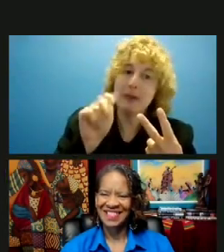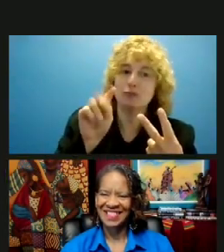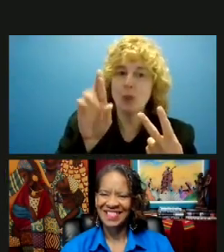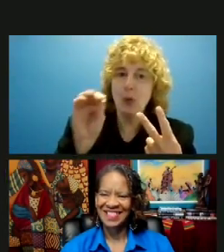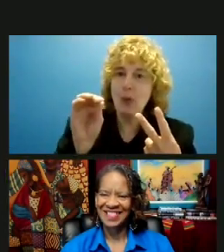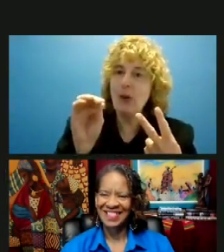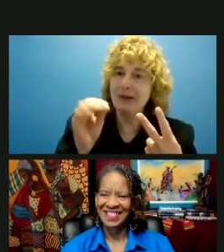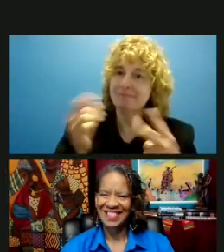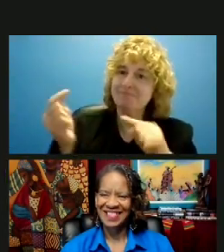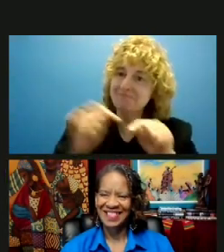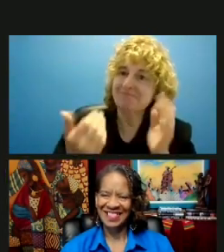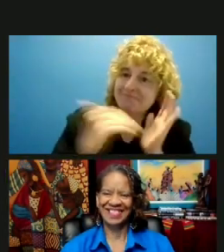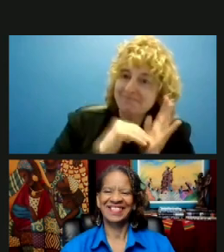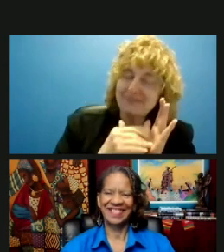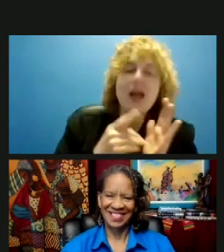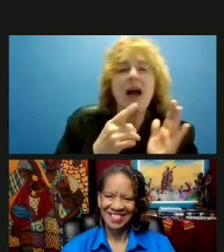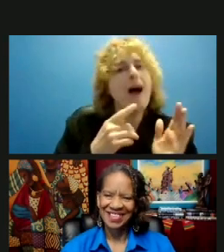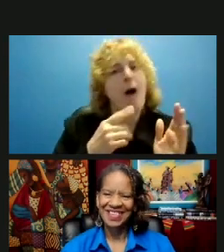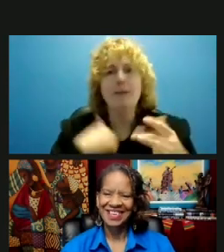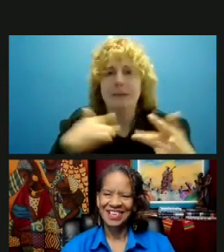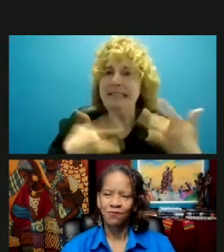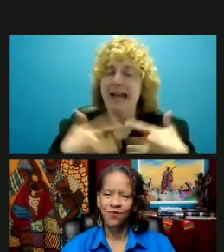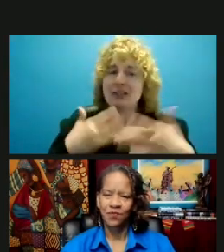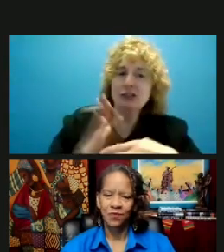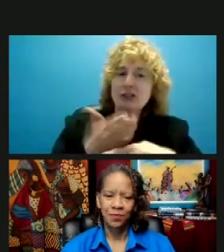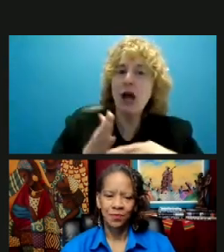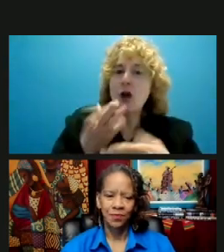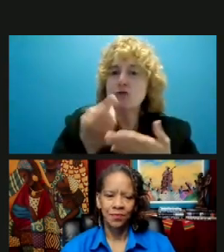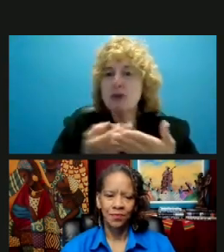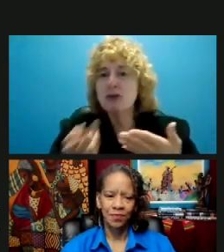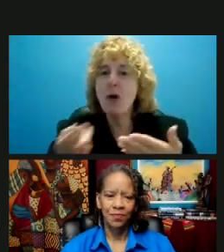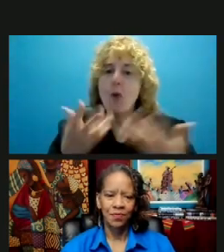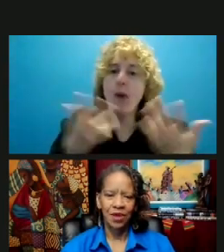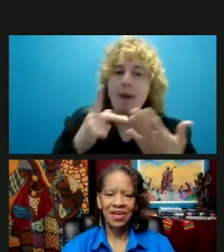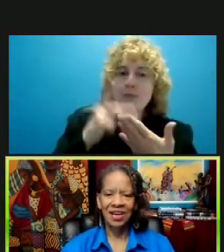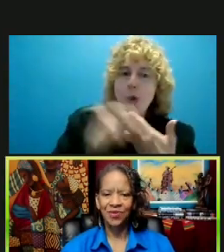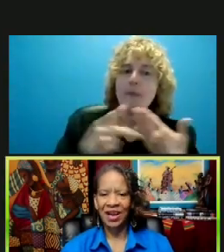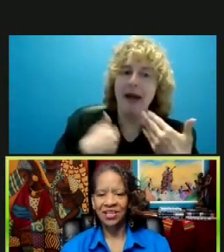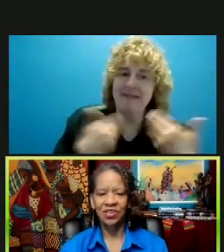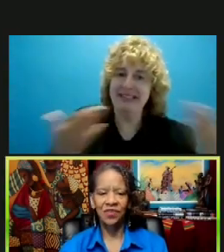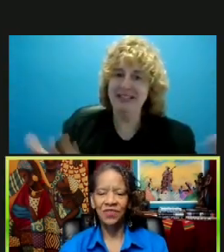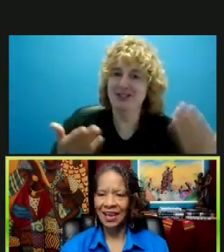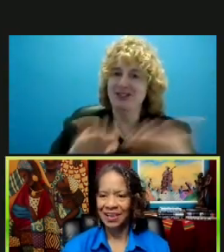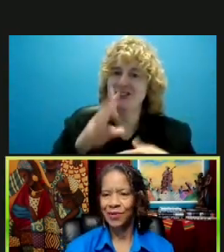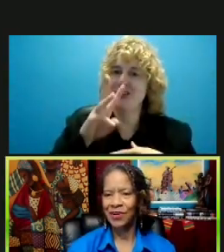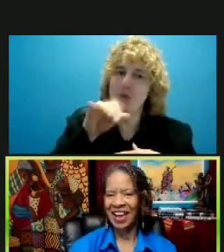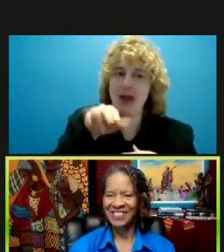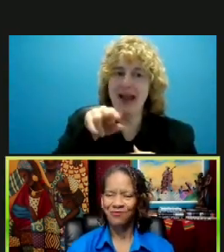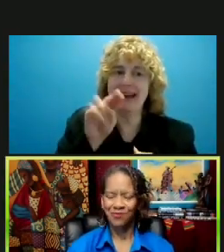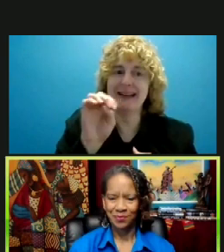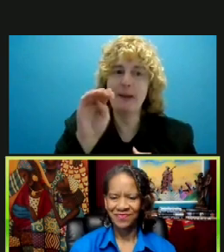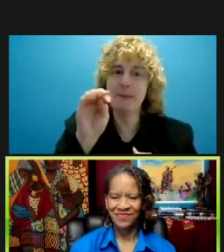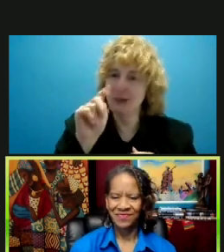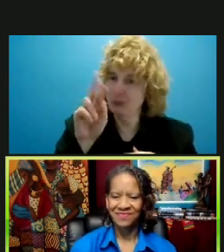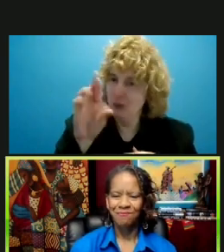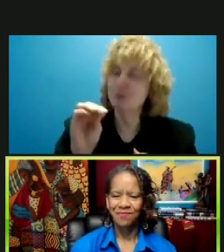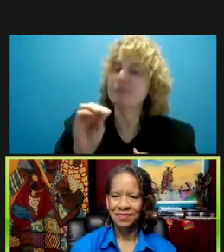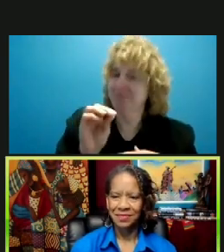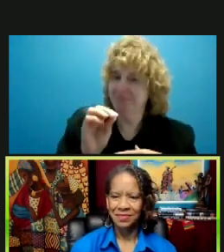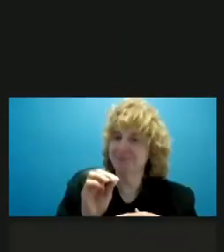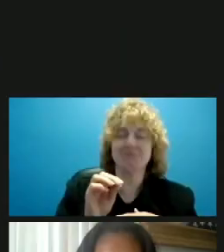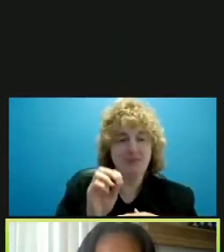kind of share some resources and some of the programs we have available here at Wayne Metro. Okay, great. You've got it. Go ahead. Thank you.